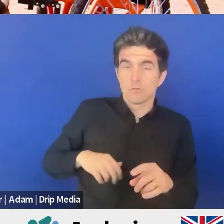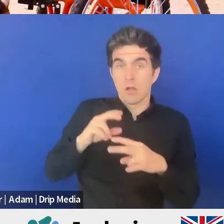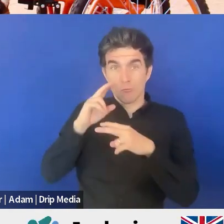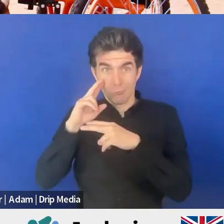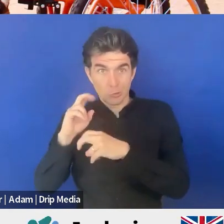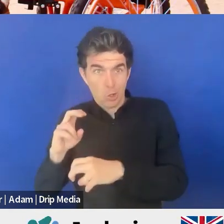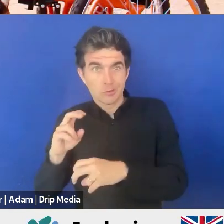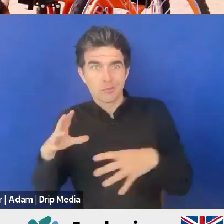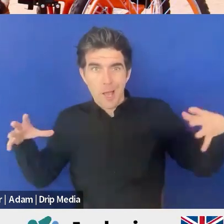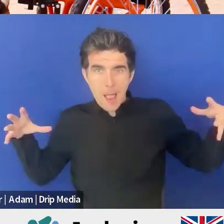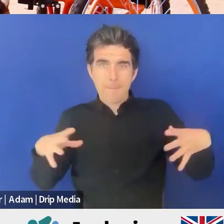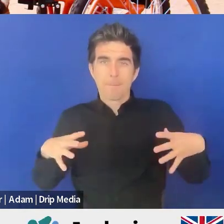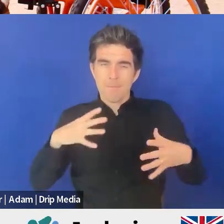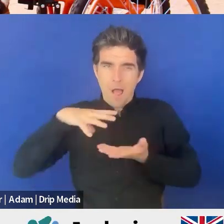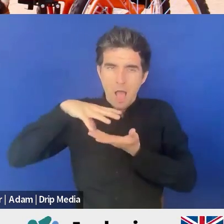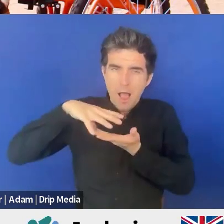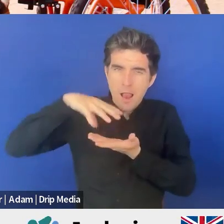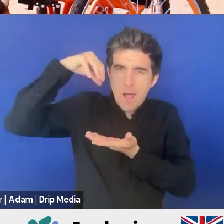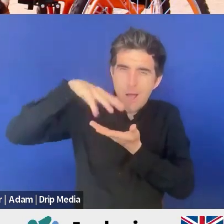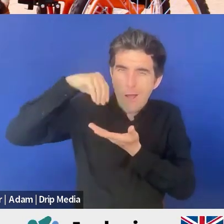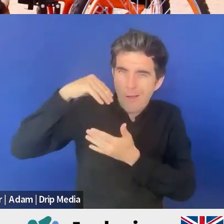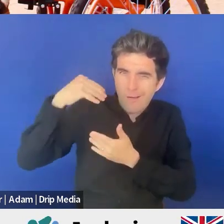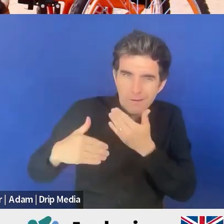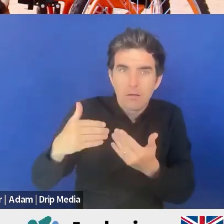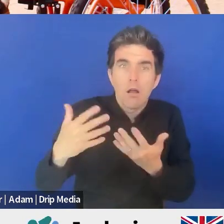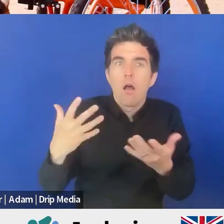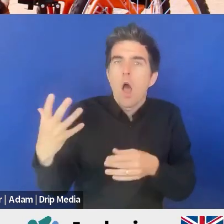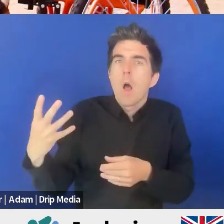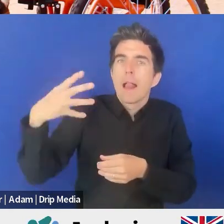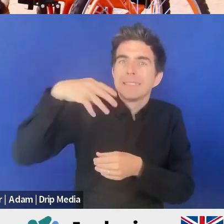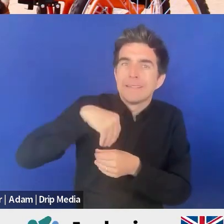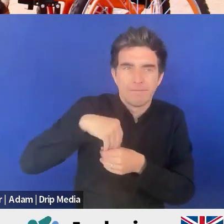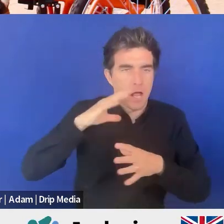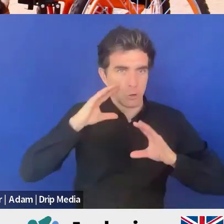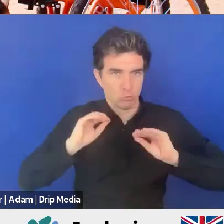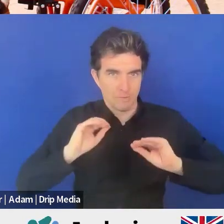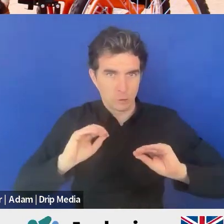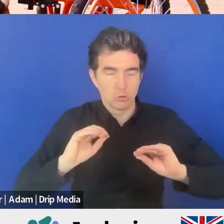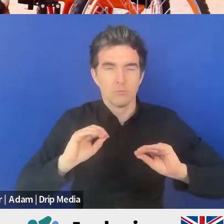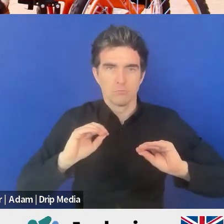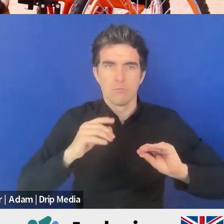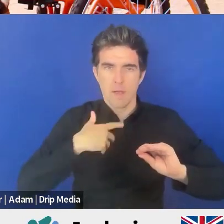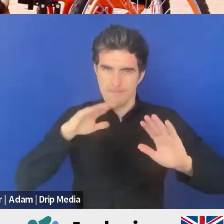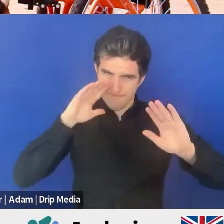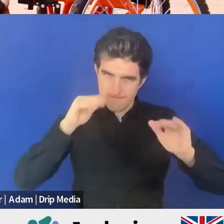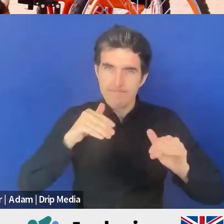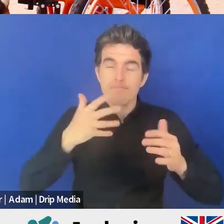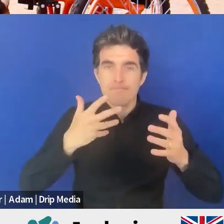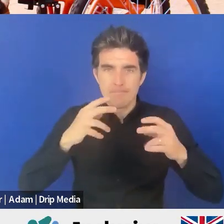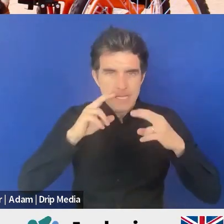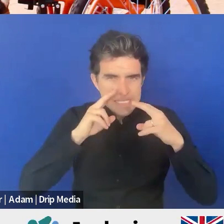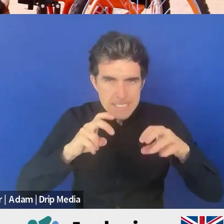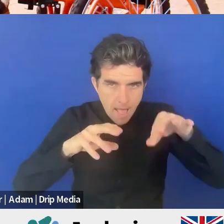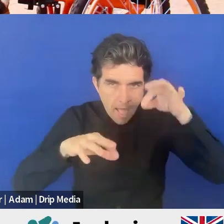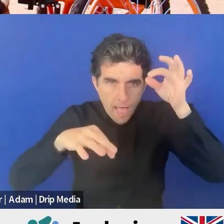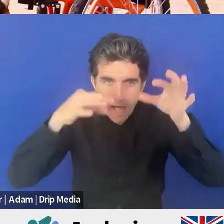with disabilities, and the third and the last one is on centering children with disabilities in teaching. I will